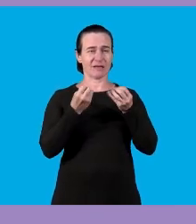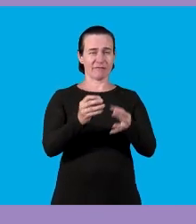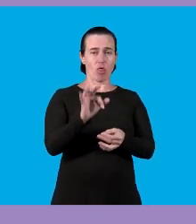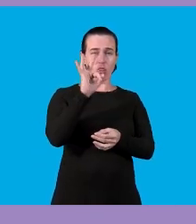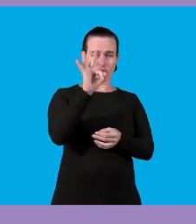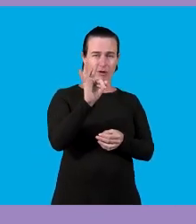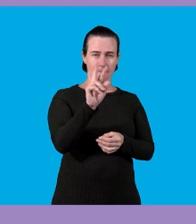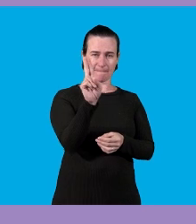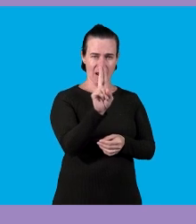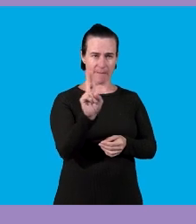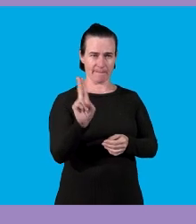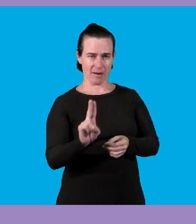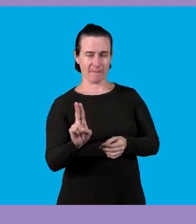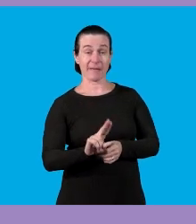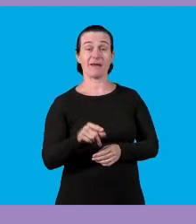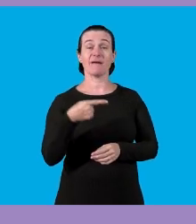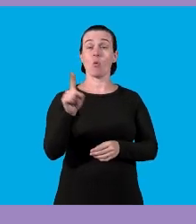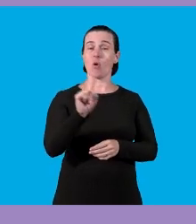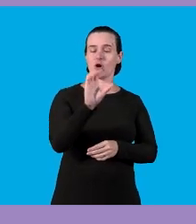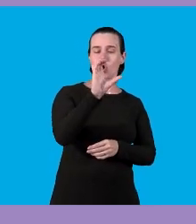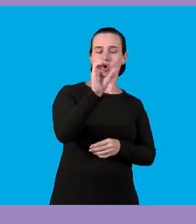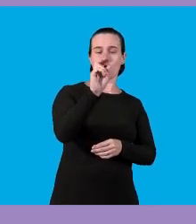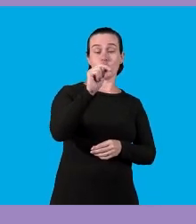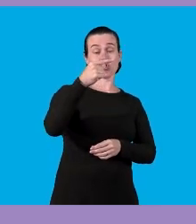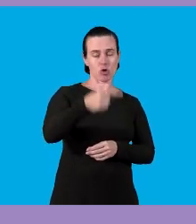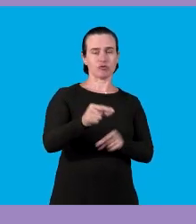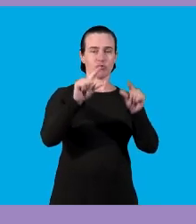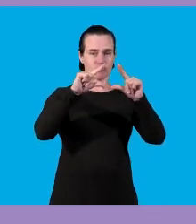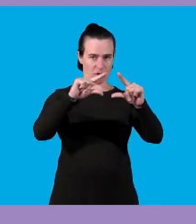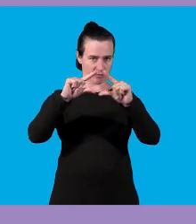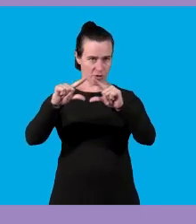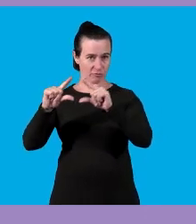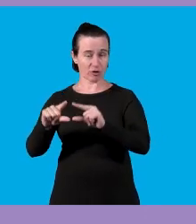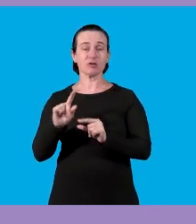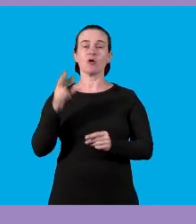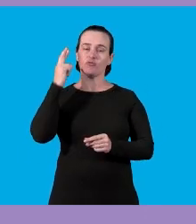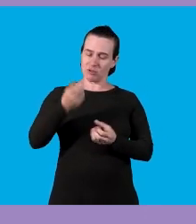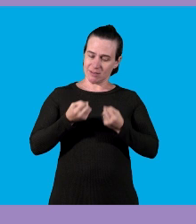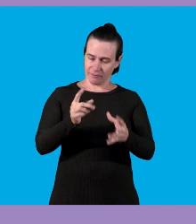3 pairs of congruent triangles with reasons.